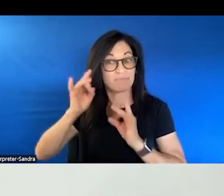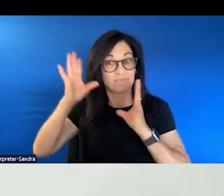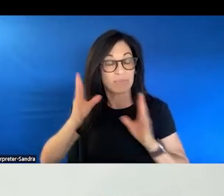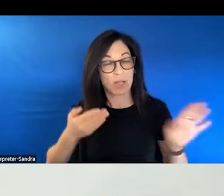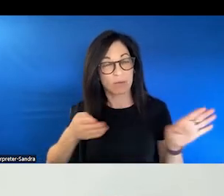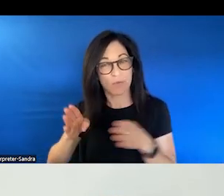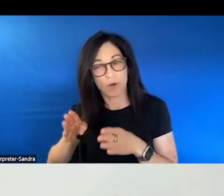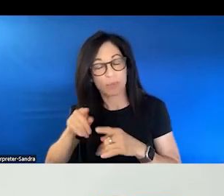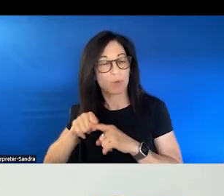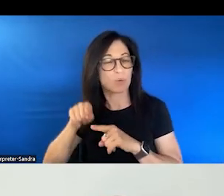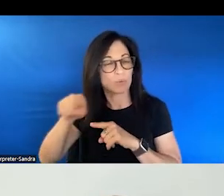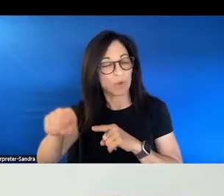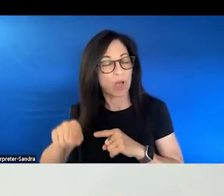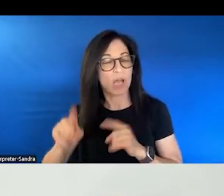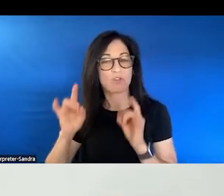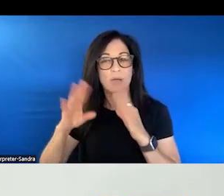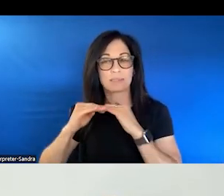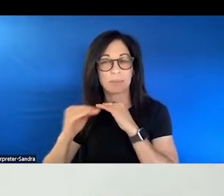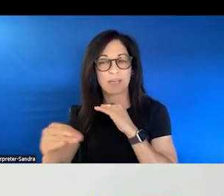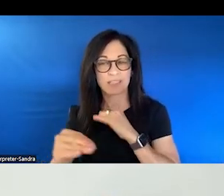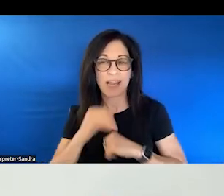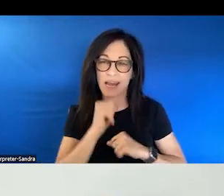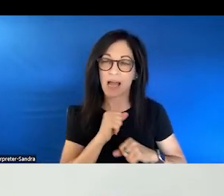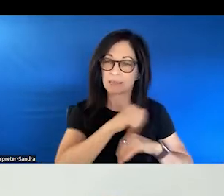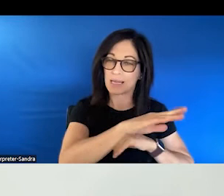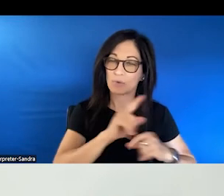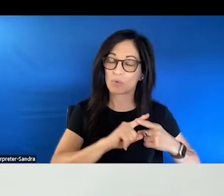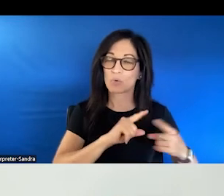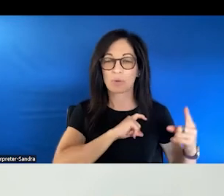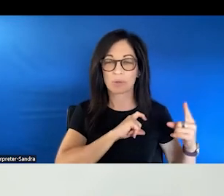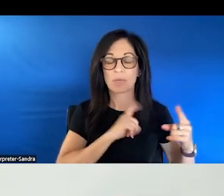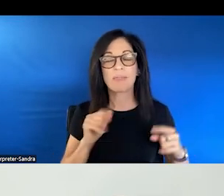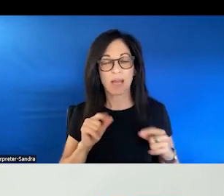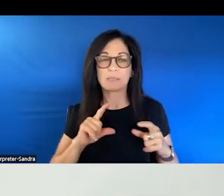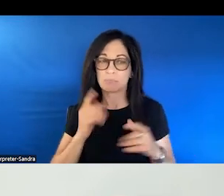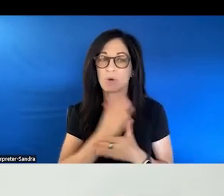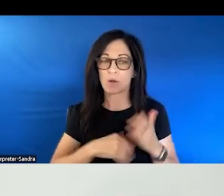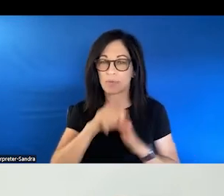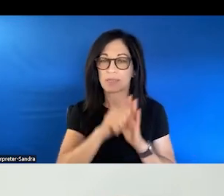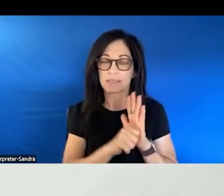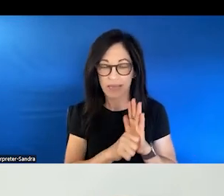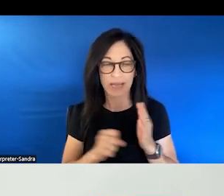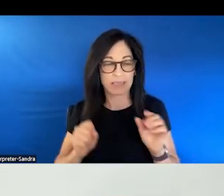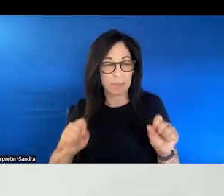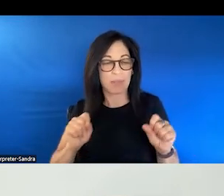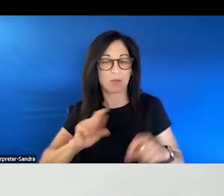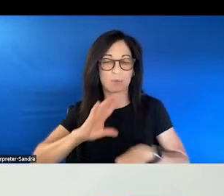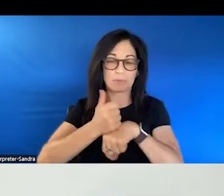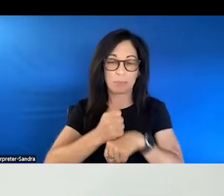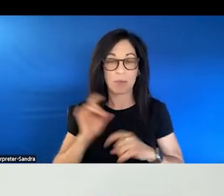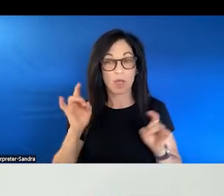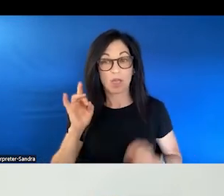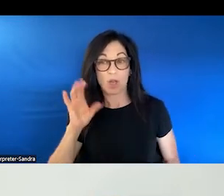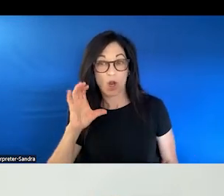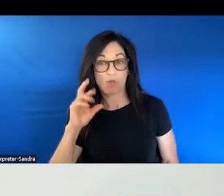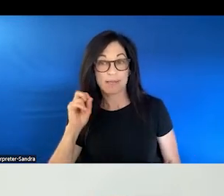options instead of law enforcement involvement. And this is part of the state's larger effort to implement the Crisis Now model. And that really wraps it